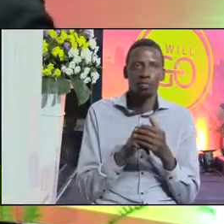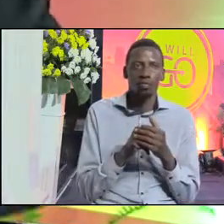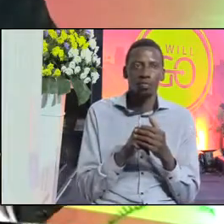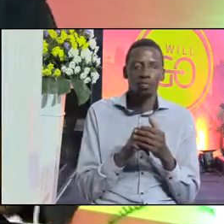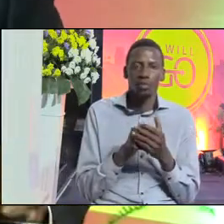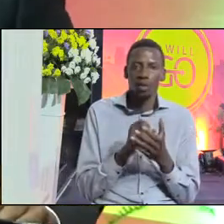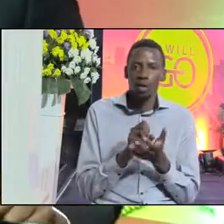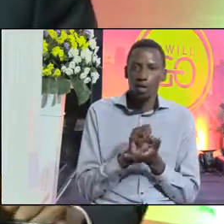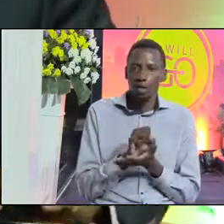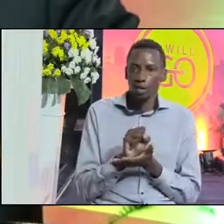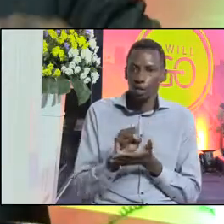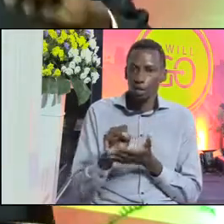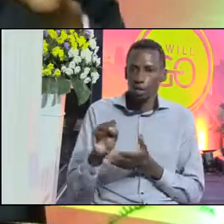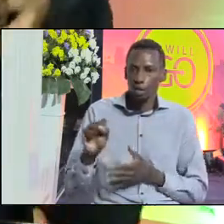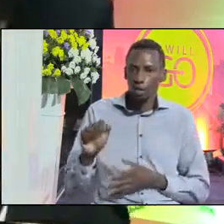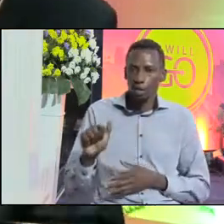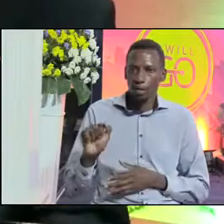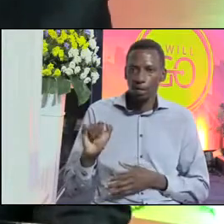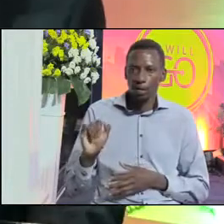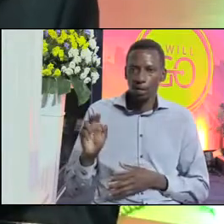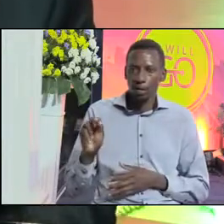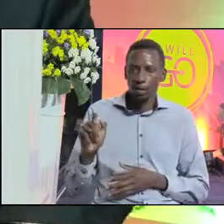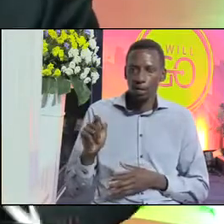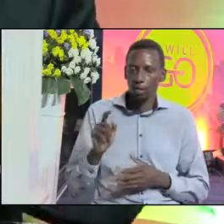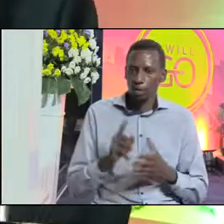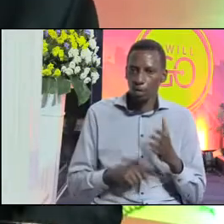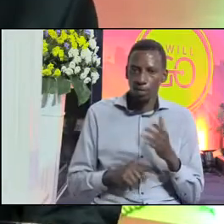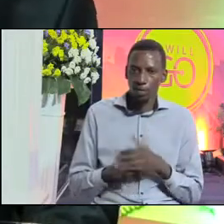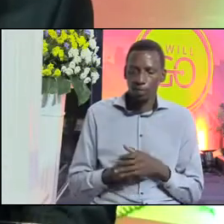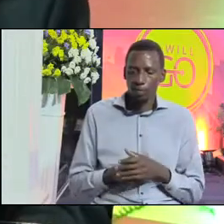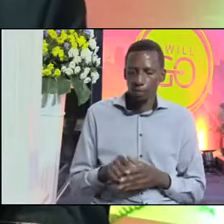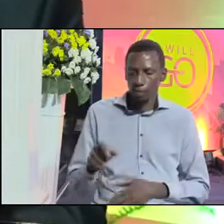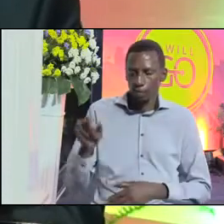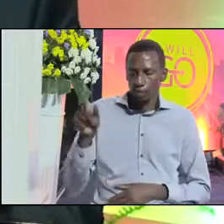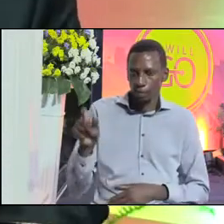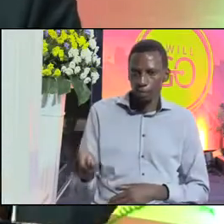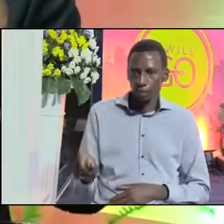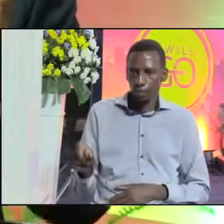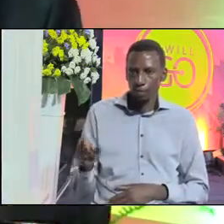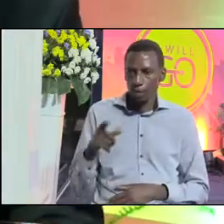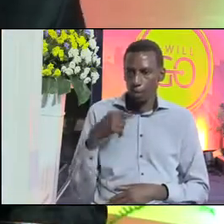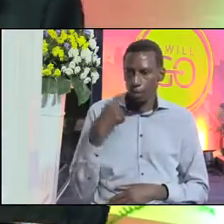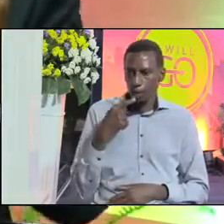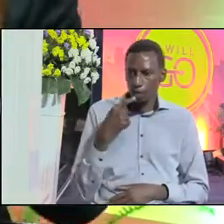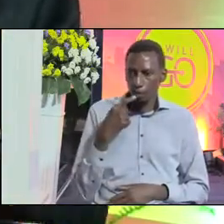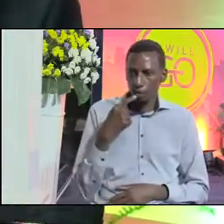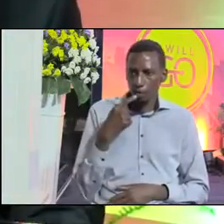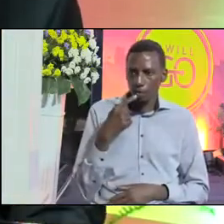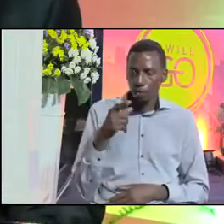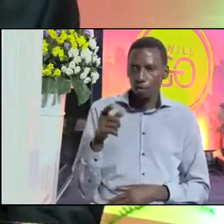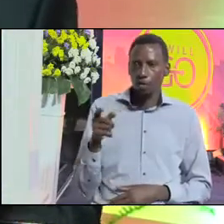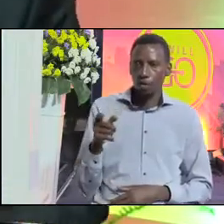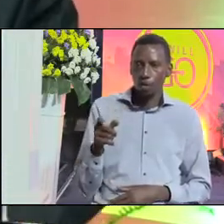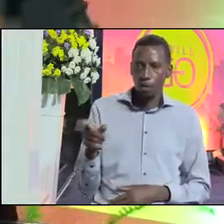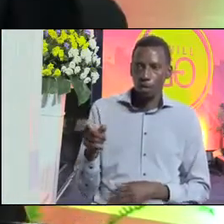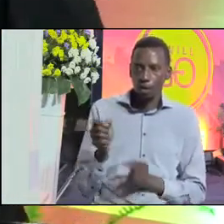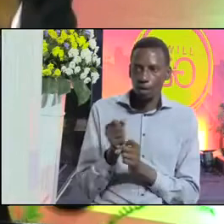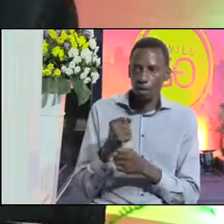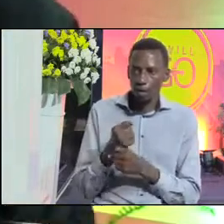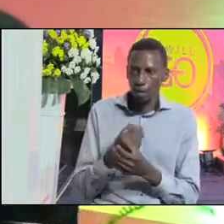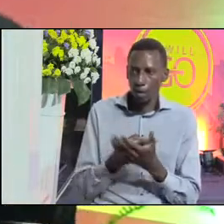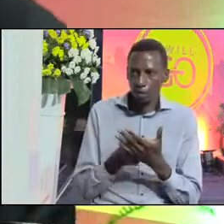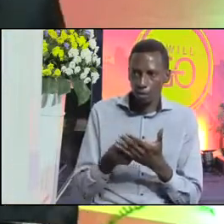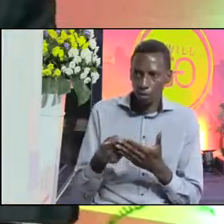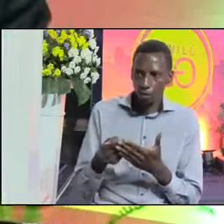Here's what a saint is. A saint is one who's being made holy by